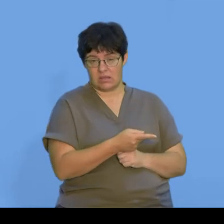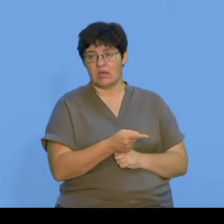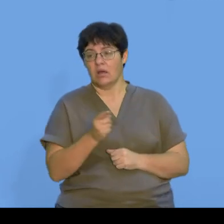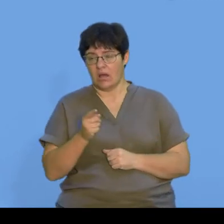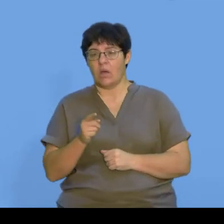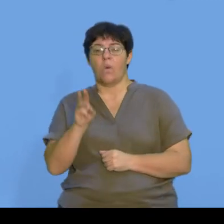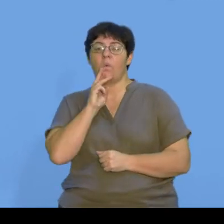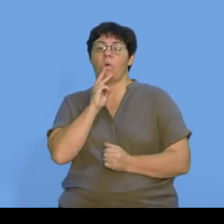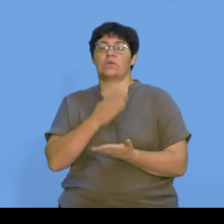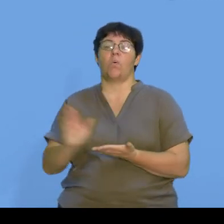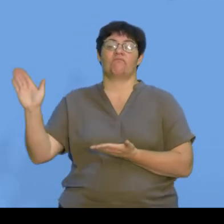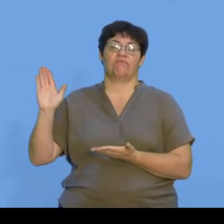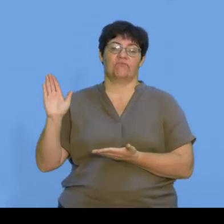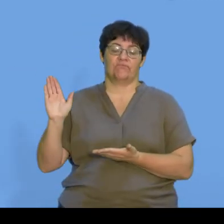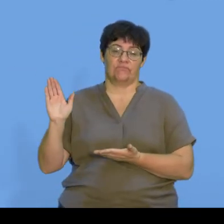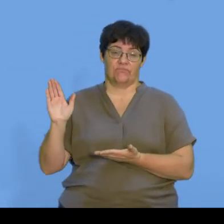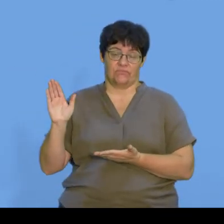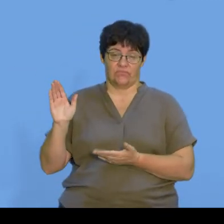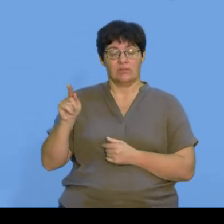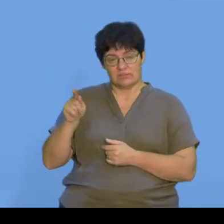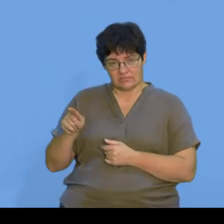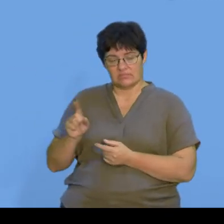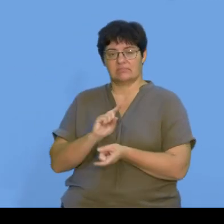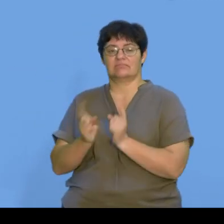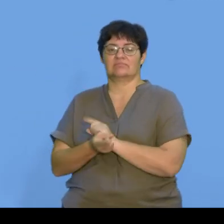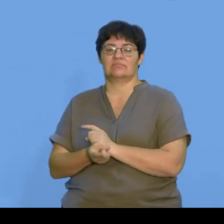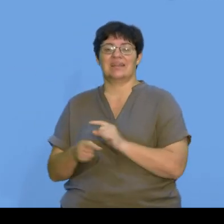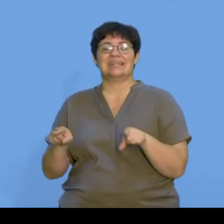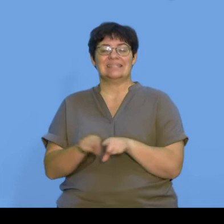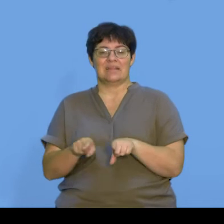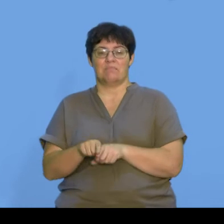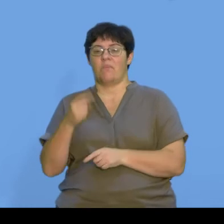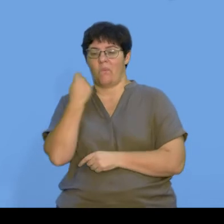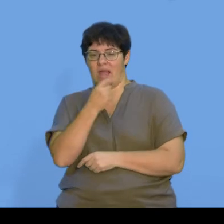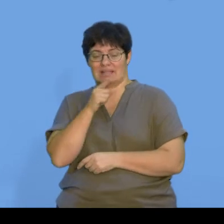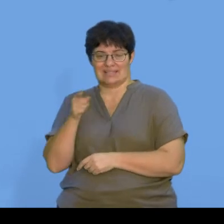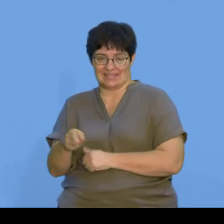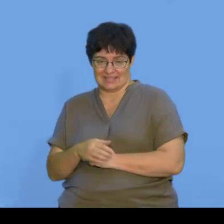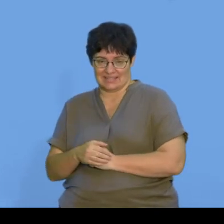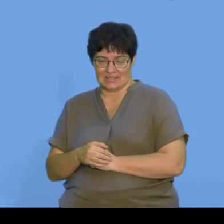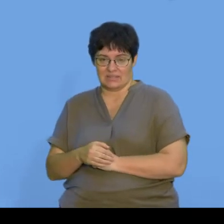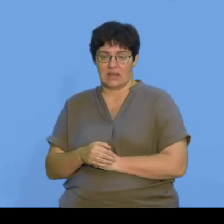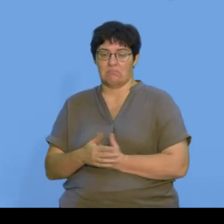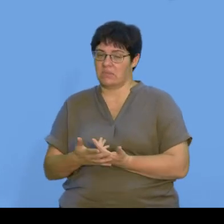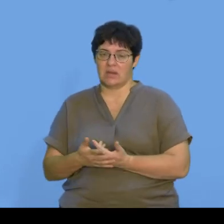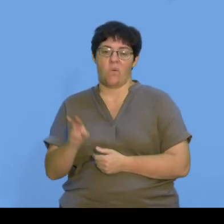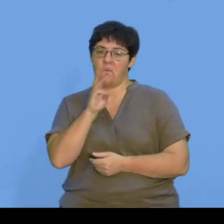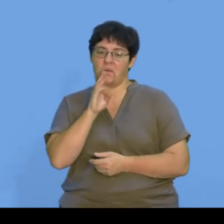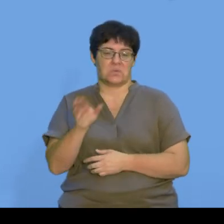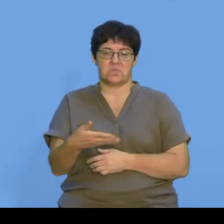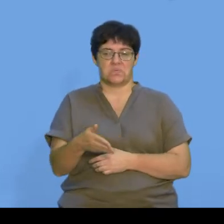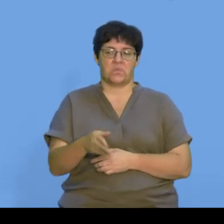you actually remove or eliminate the water of crystallization. Then it forms the very same white substance, which is an